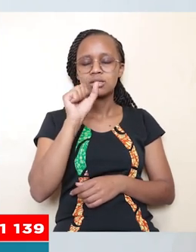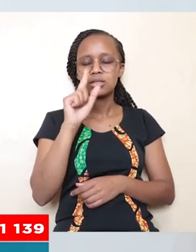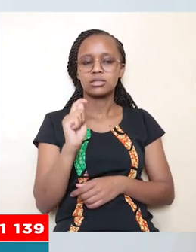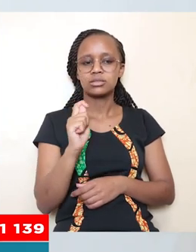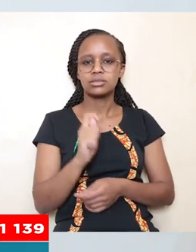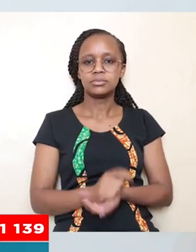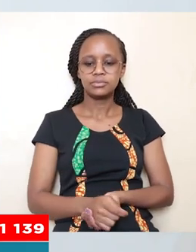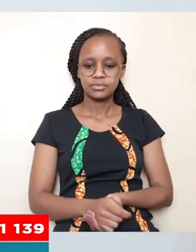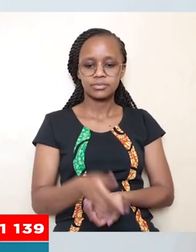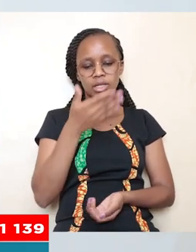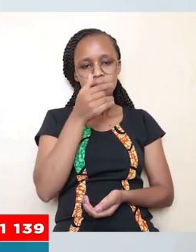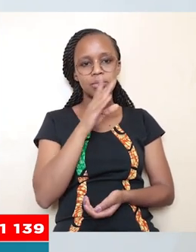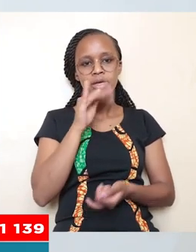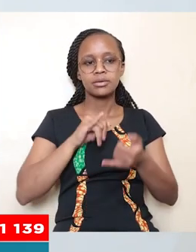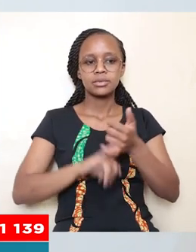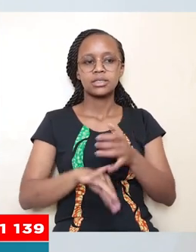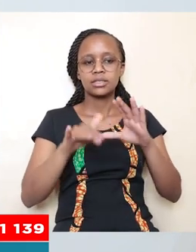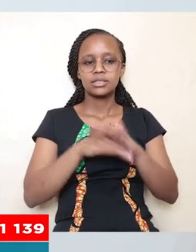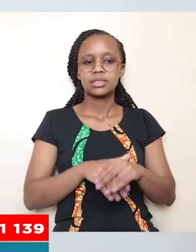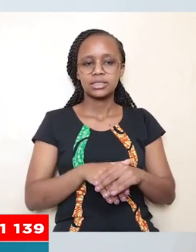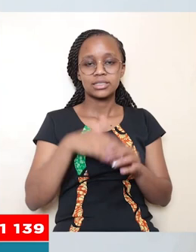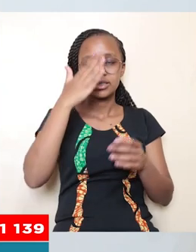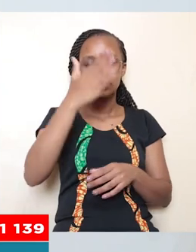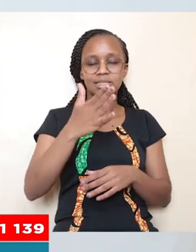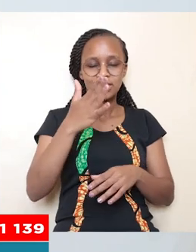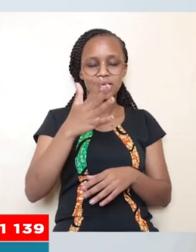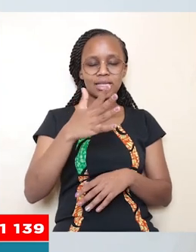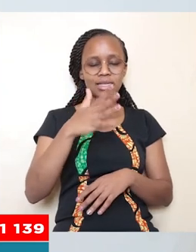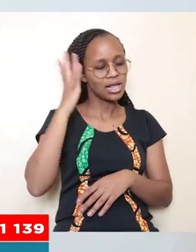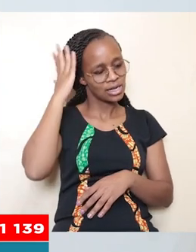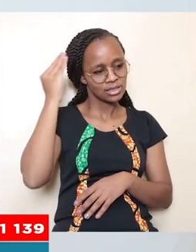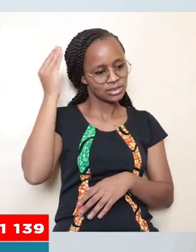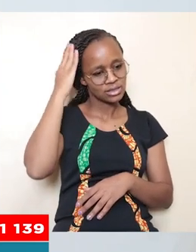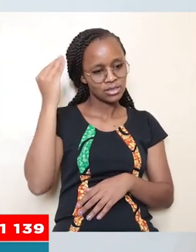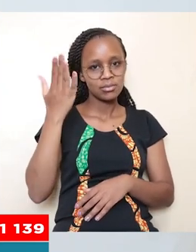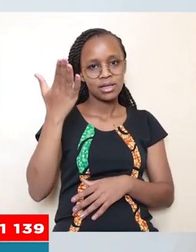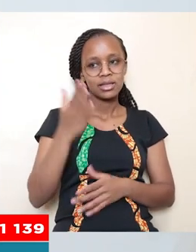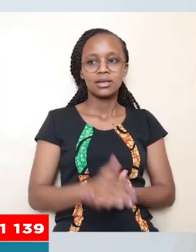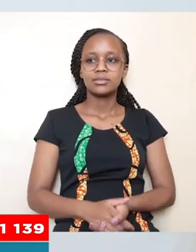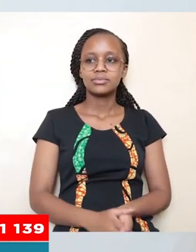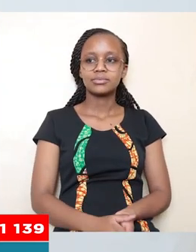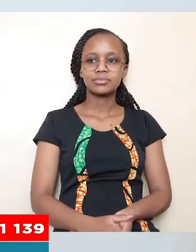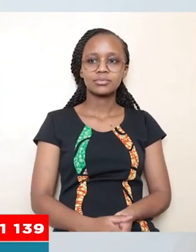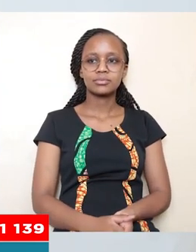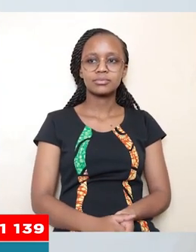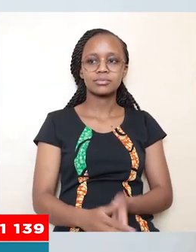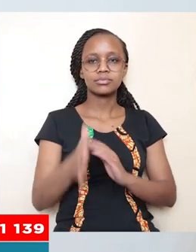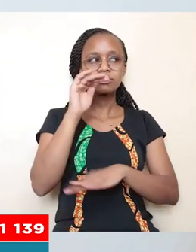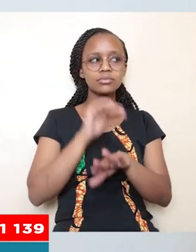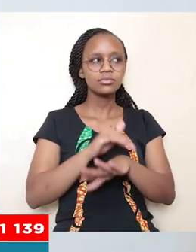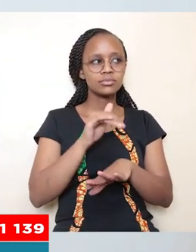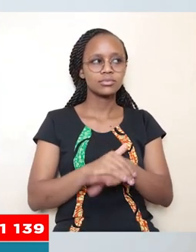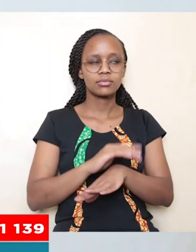Terrorist. It will be better you were married in Mogadishu. Or Afghanistan. God is